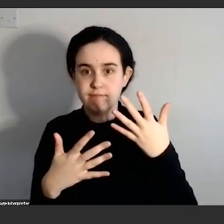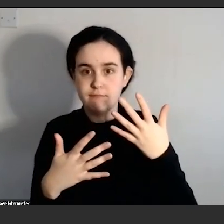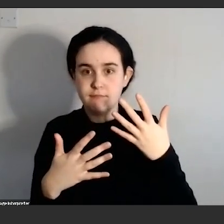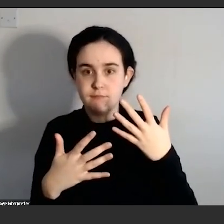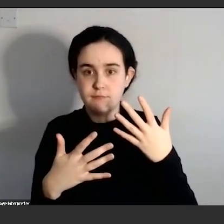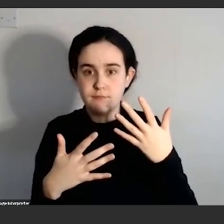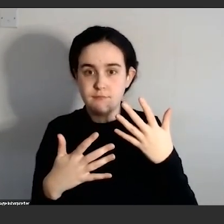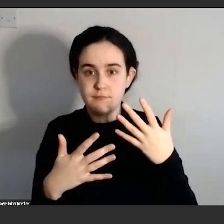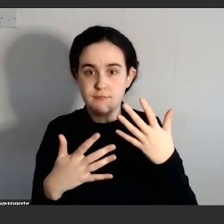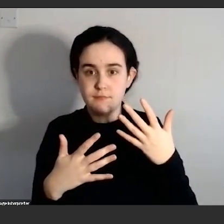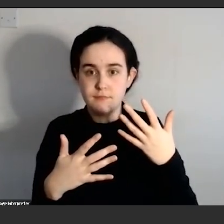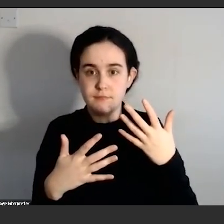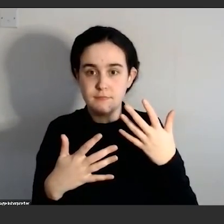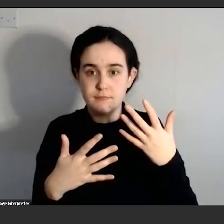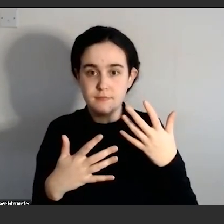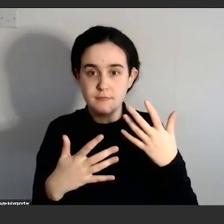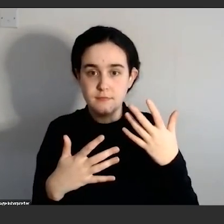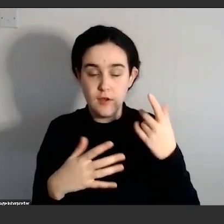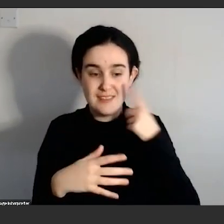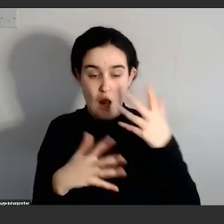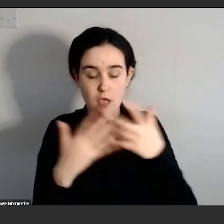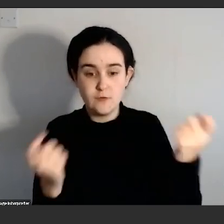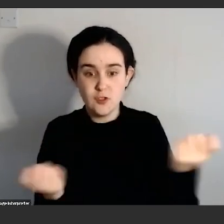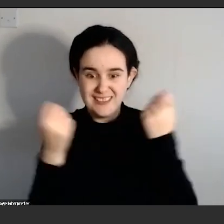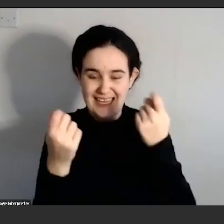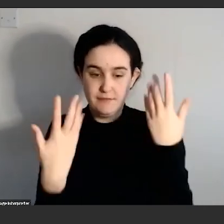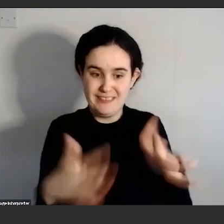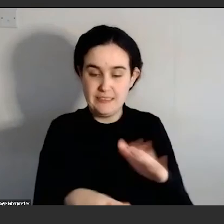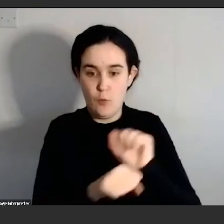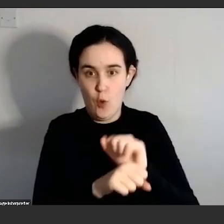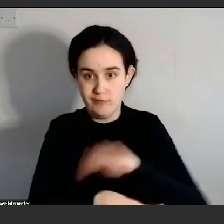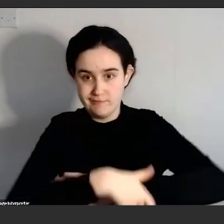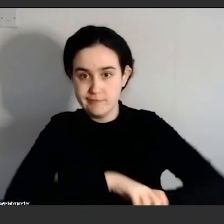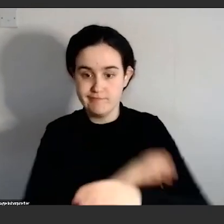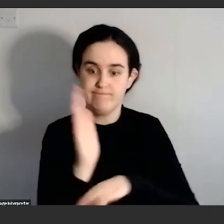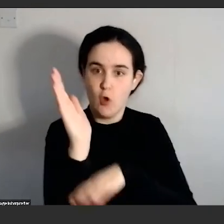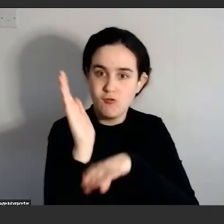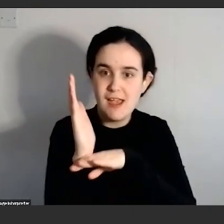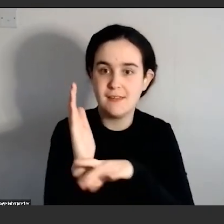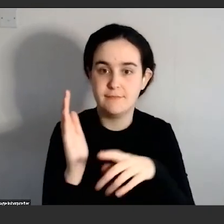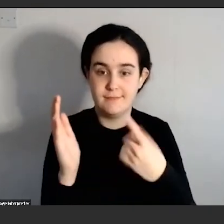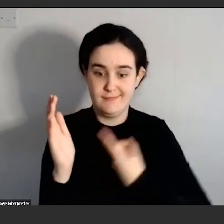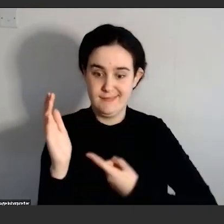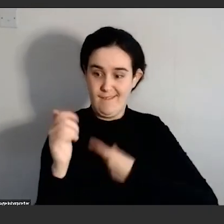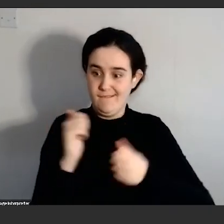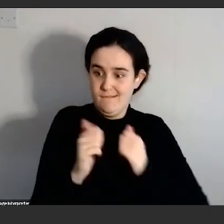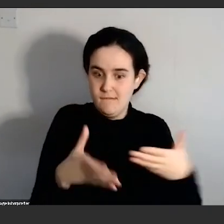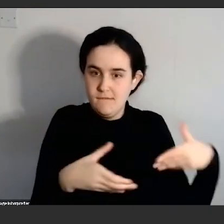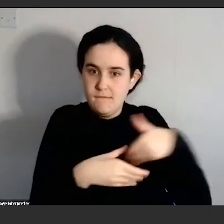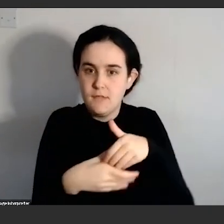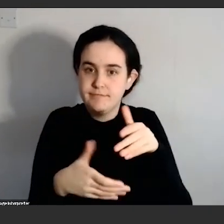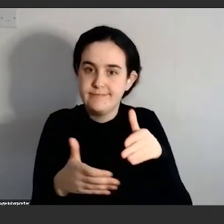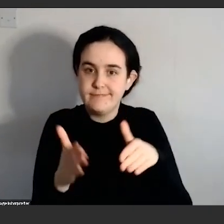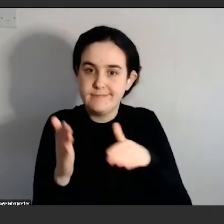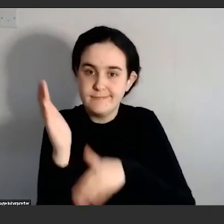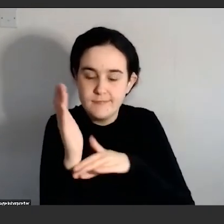COVID-19, we learned very quickly that the job is not done, that we have to redouble our work, that we have to go back to like